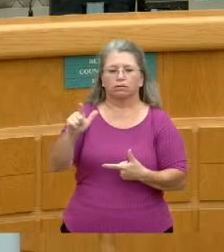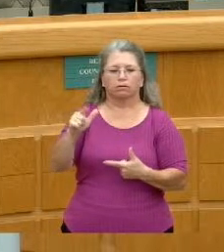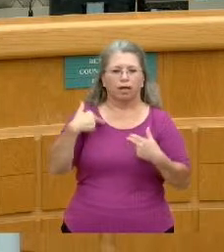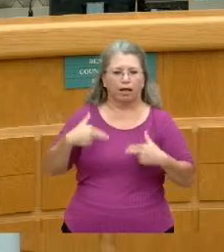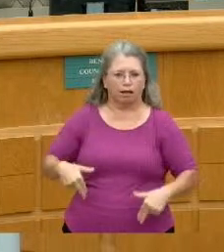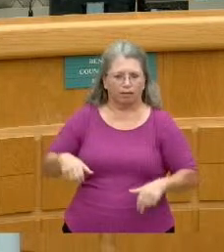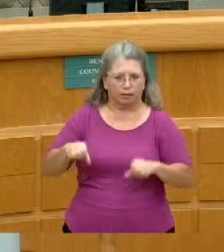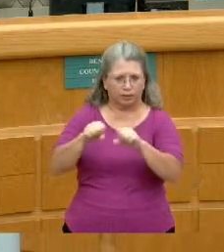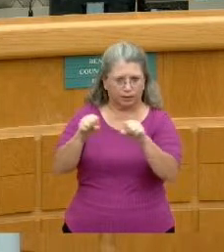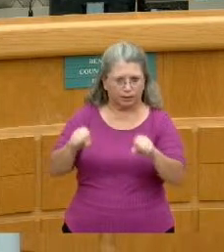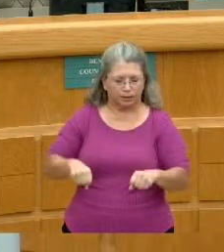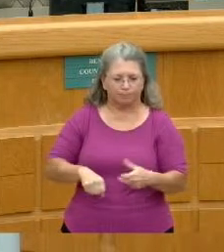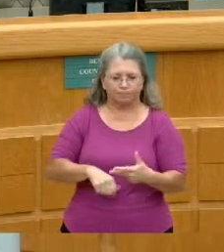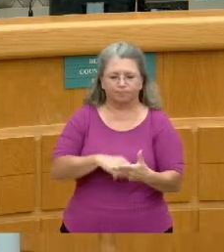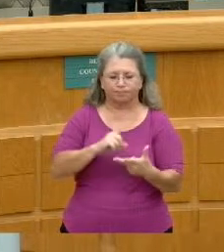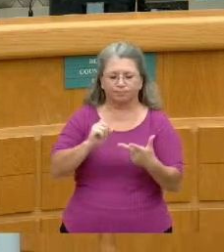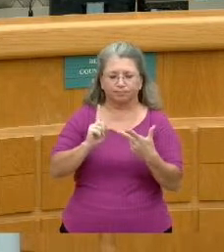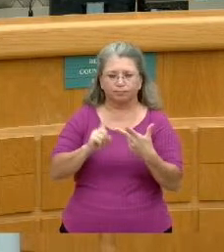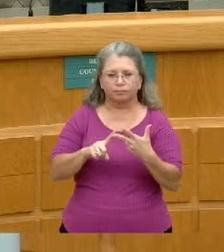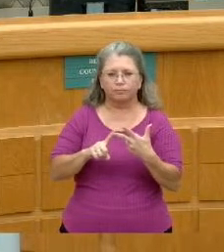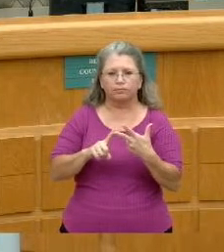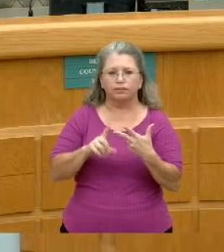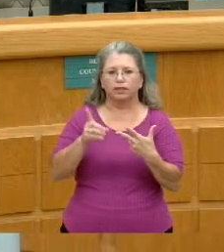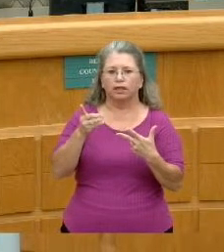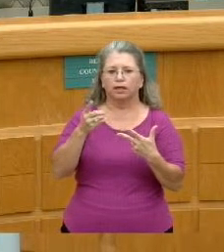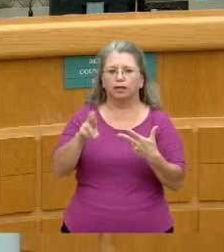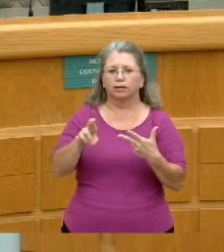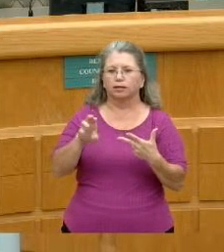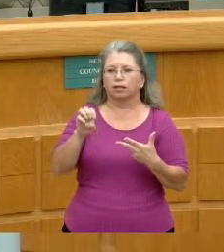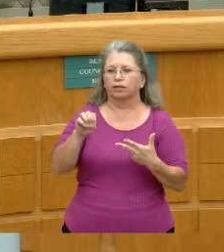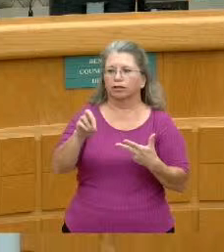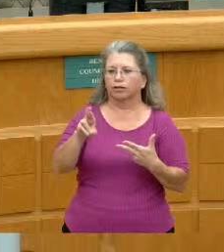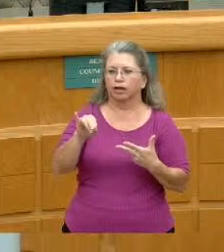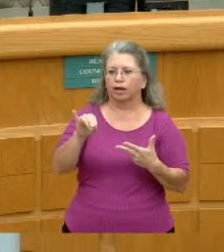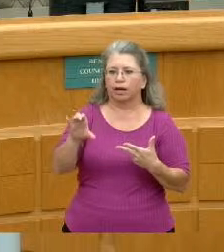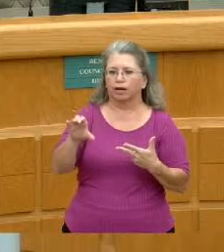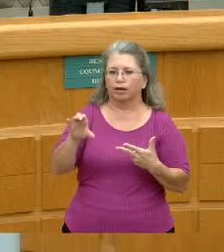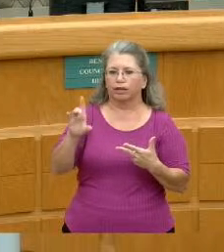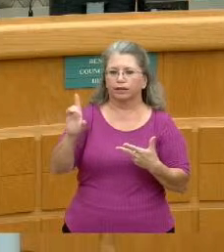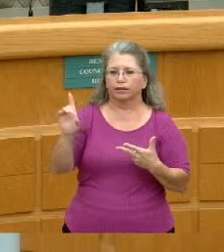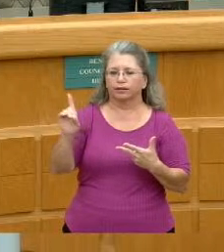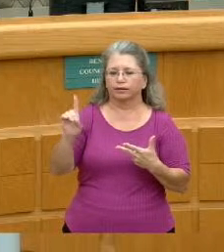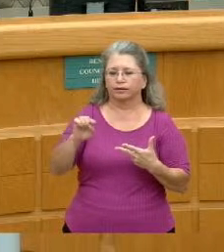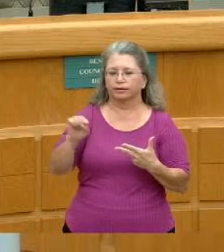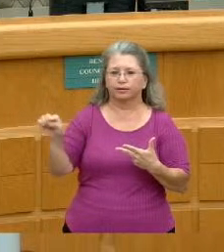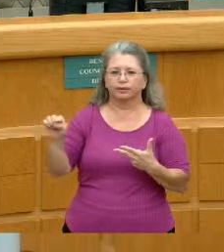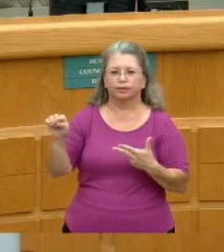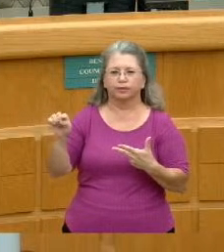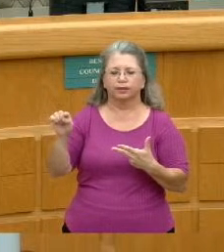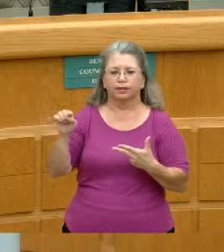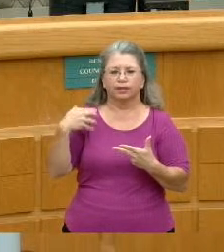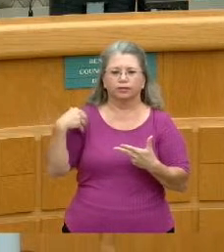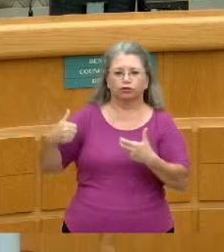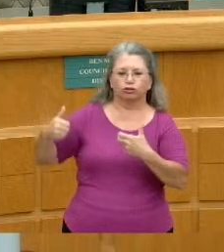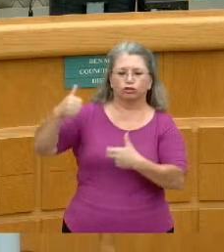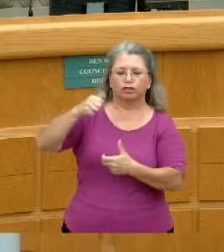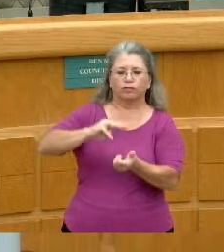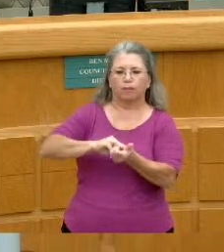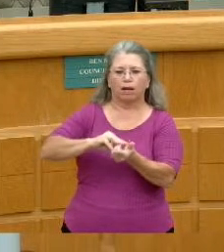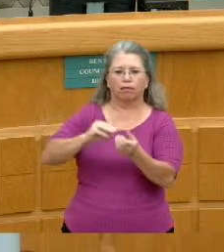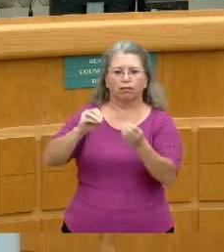today as well. And then Dr. Eric Deppert, the Chief Medical Officer of Corpus Christi Medical